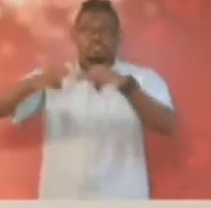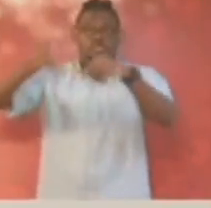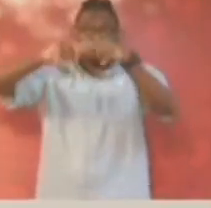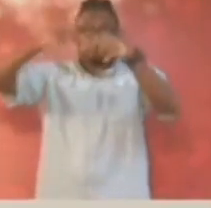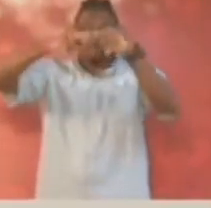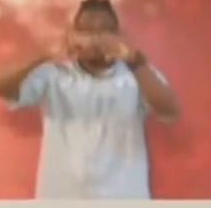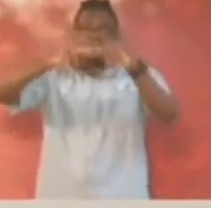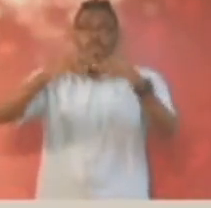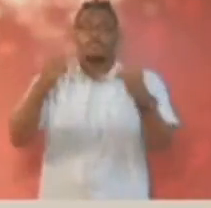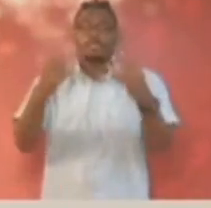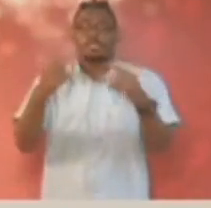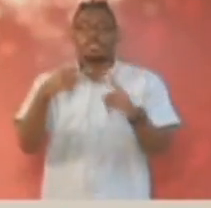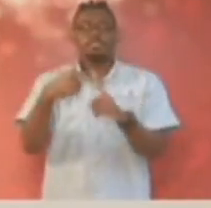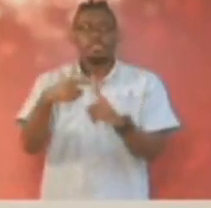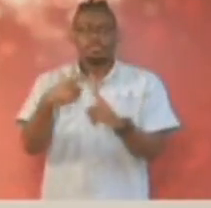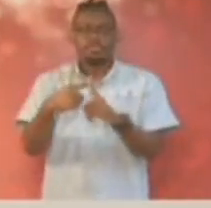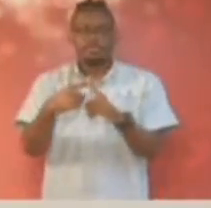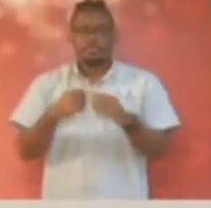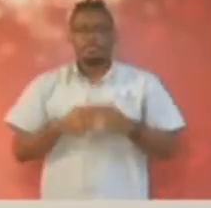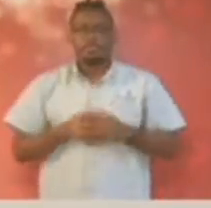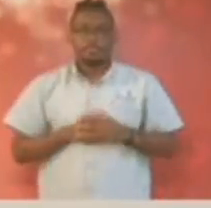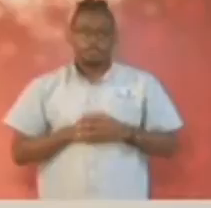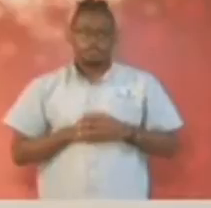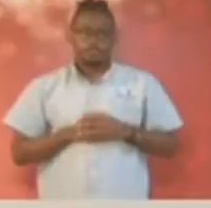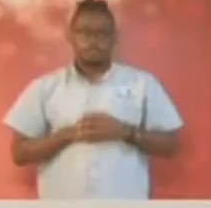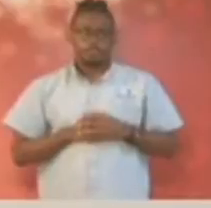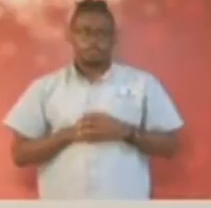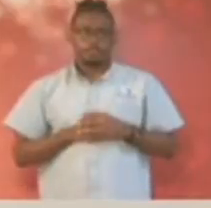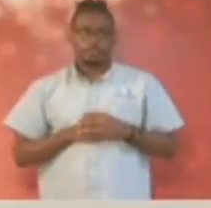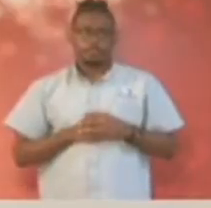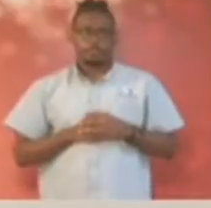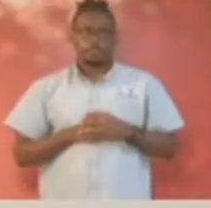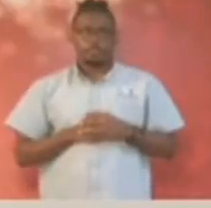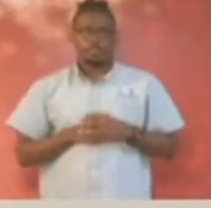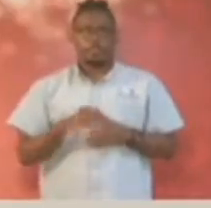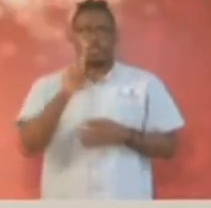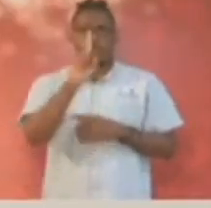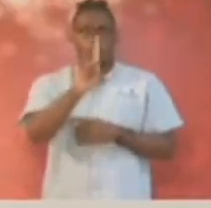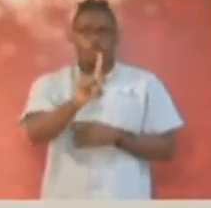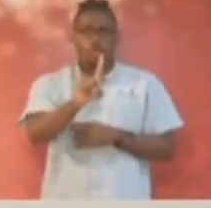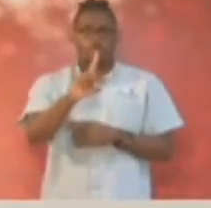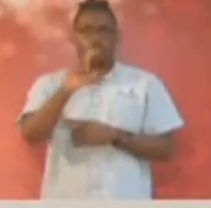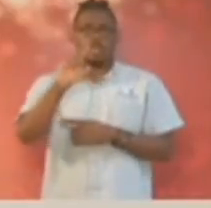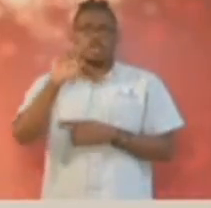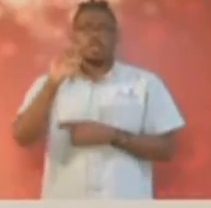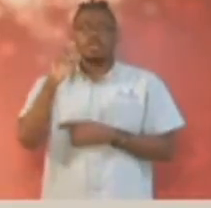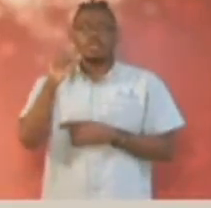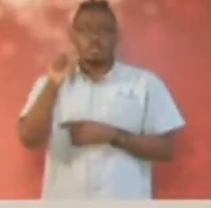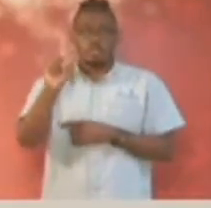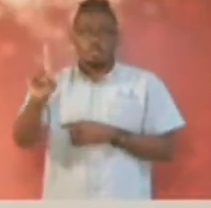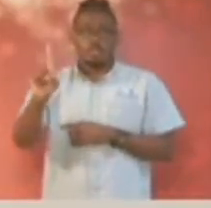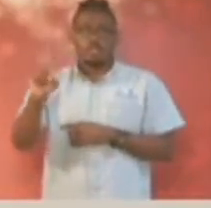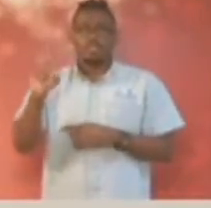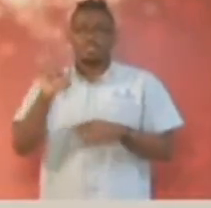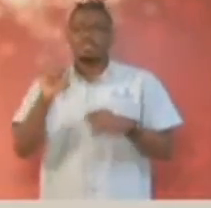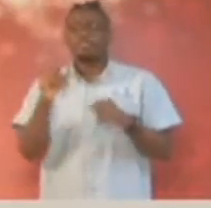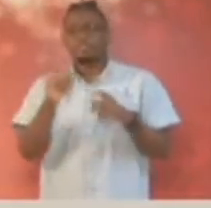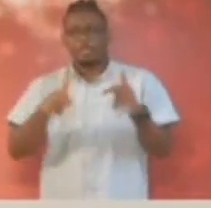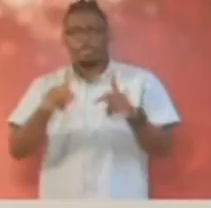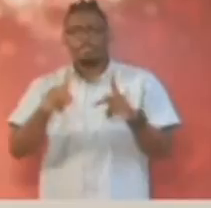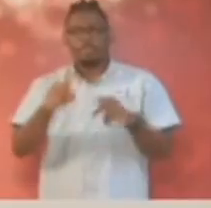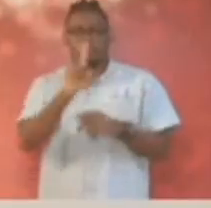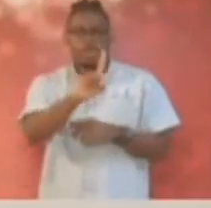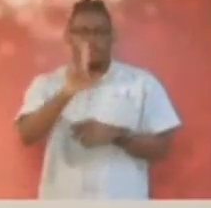reported in that time frame. We have had 111 deaths, and we extend our condolences to the members